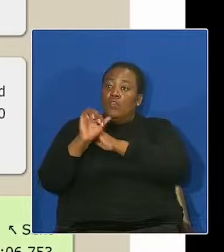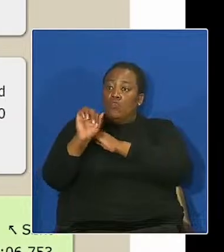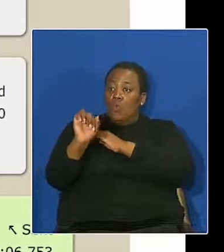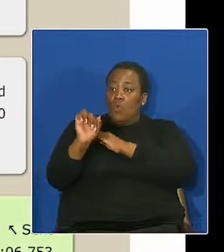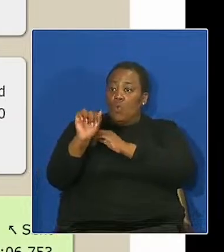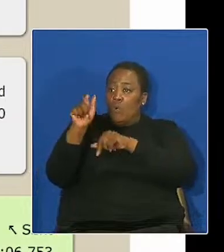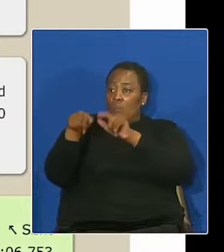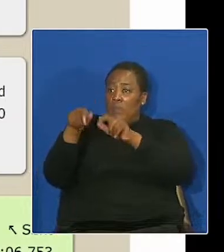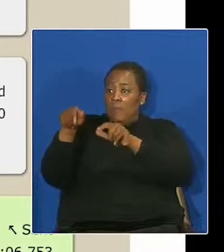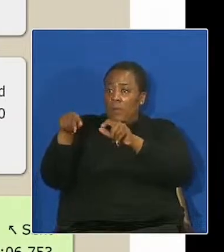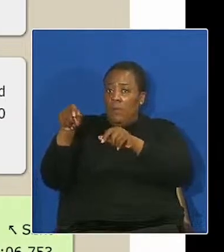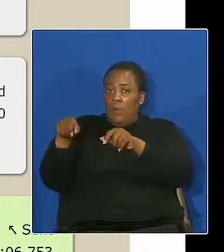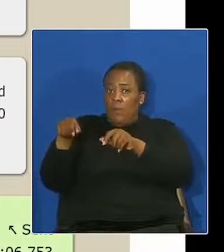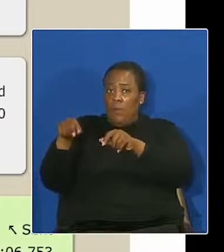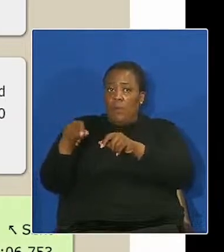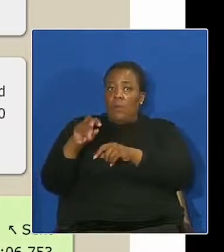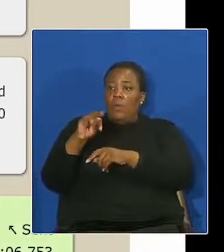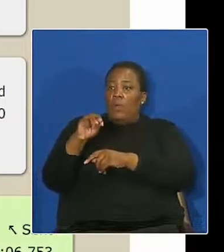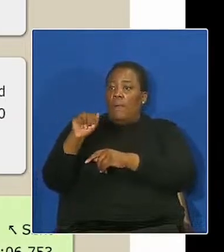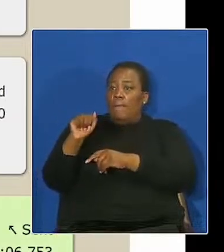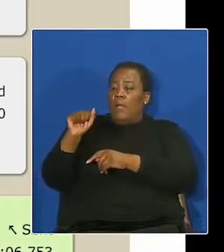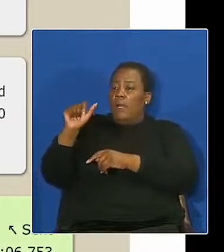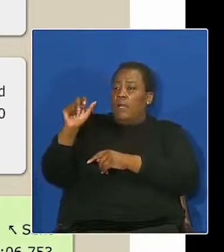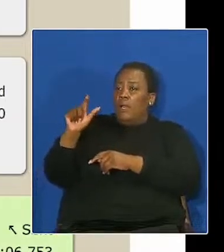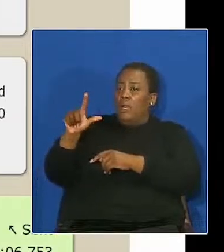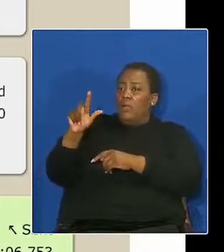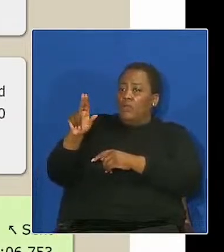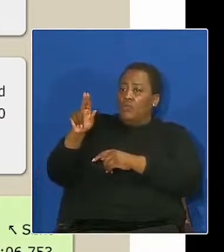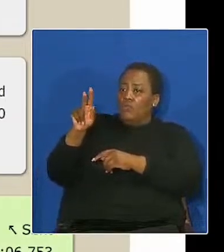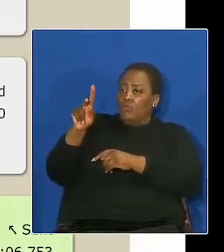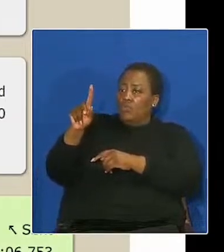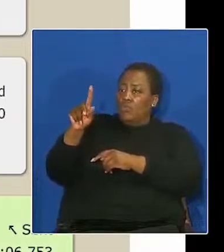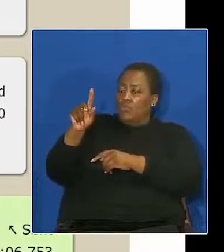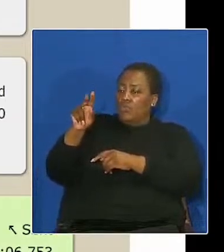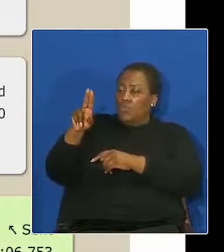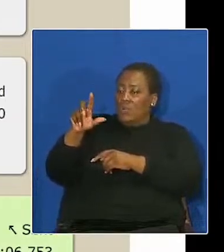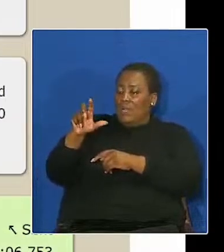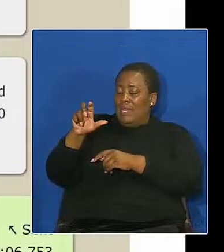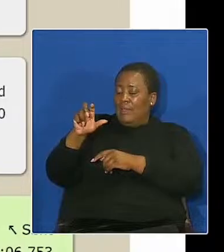Maluleke, without our knowledge. Besides,